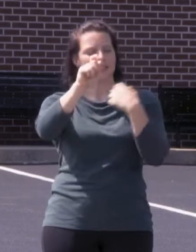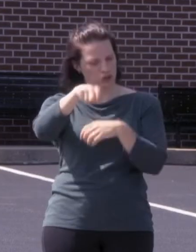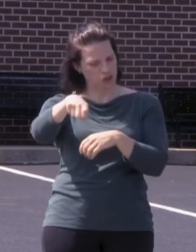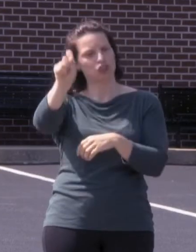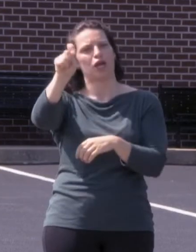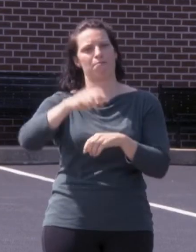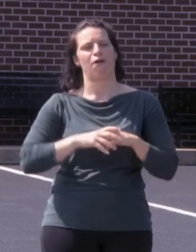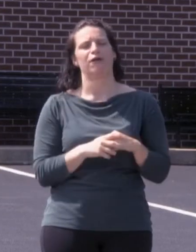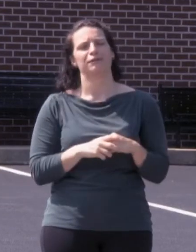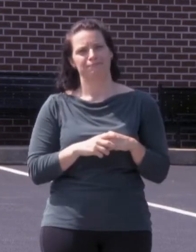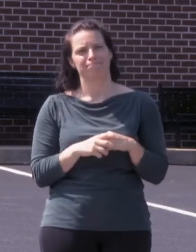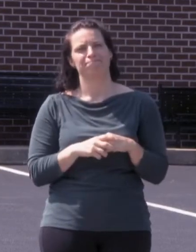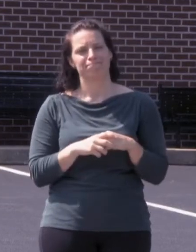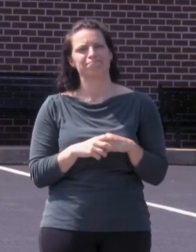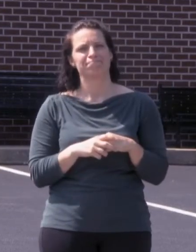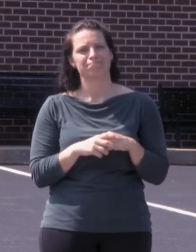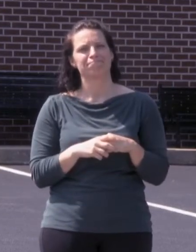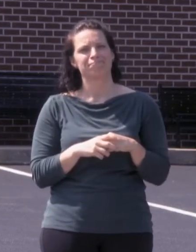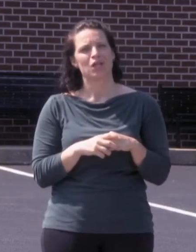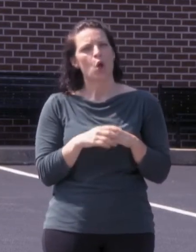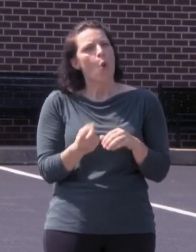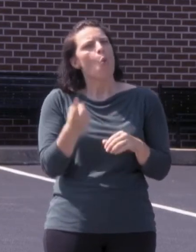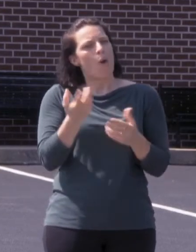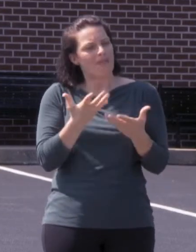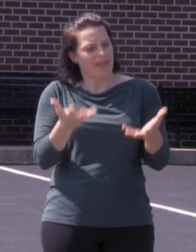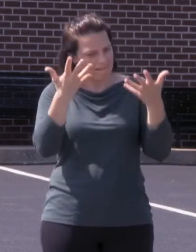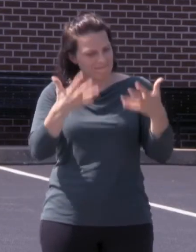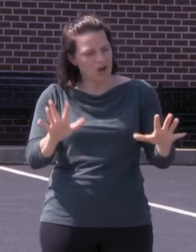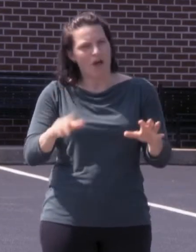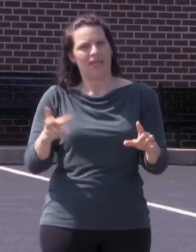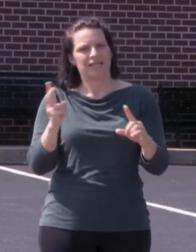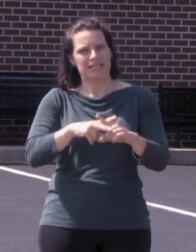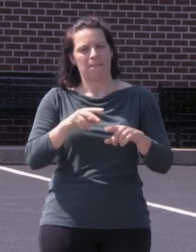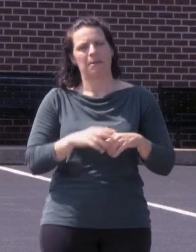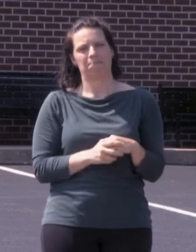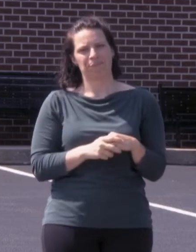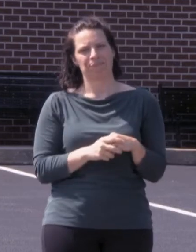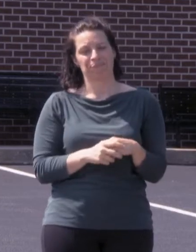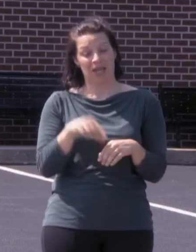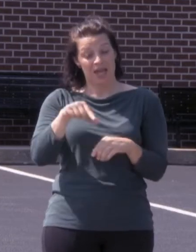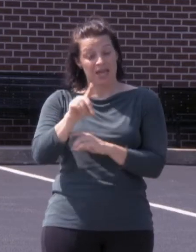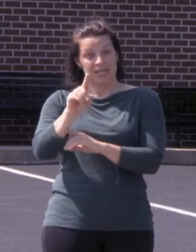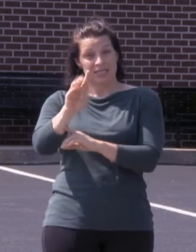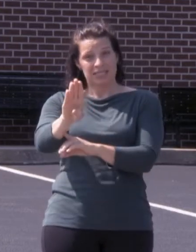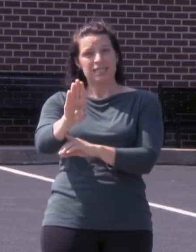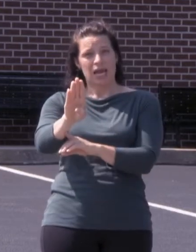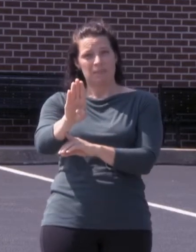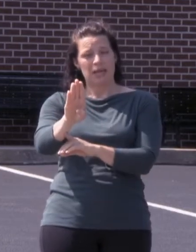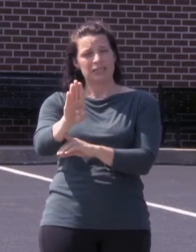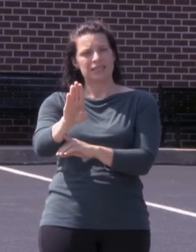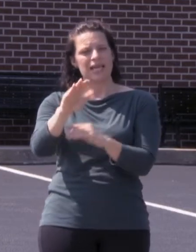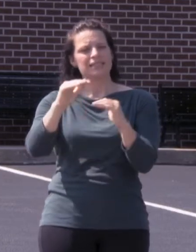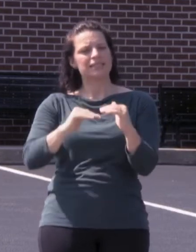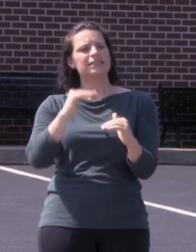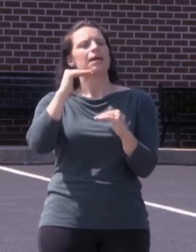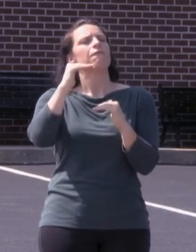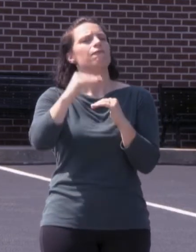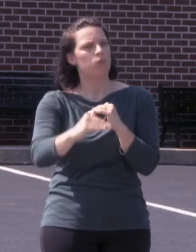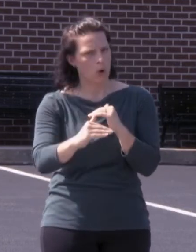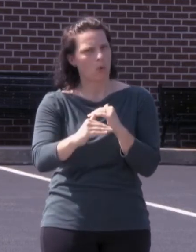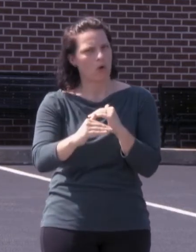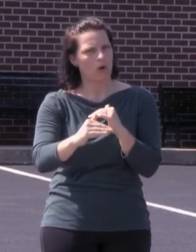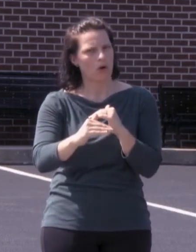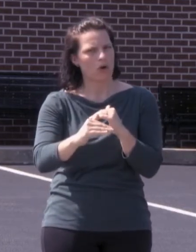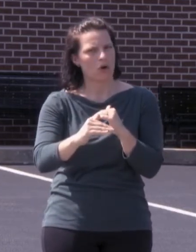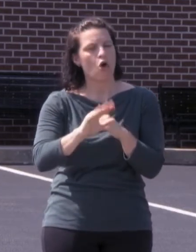mark. We got one thing done on that assignment. This database is a step forward on